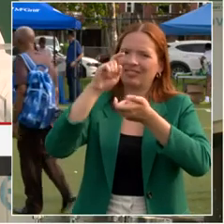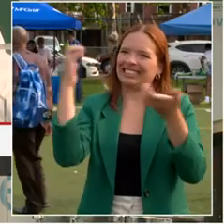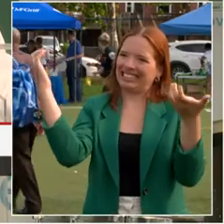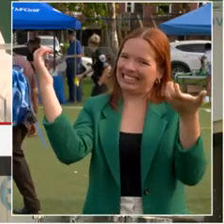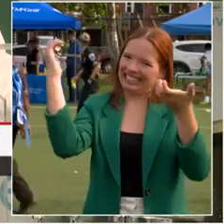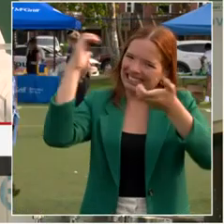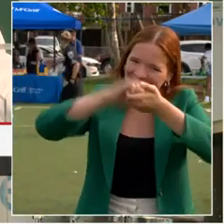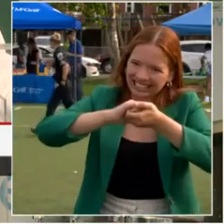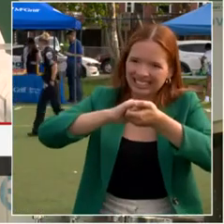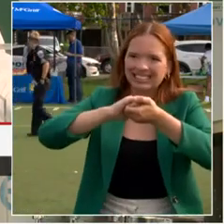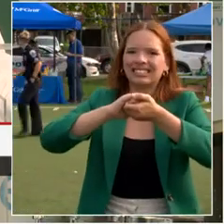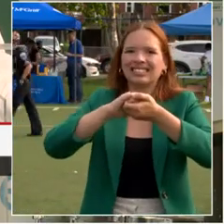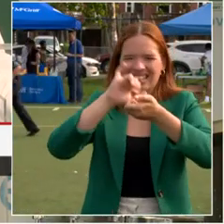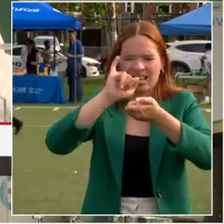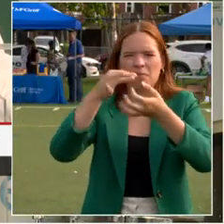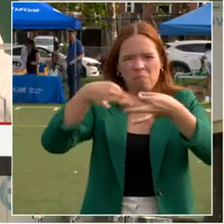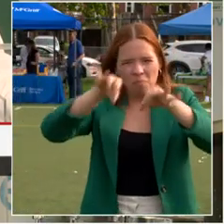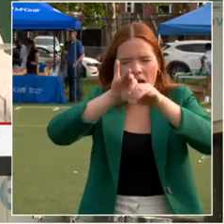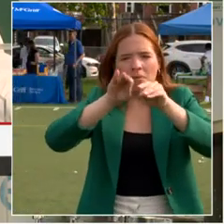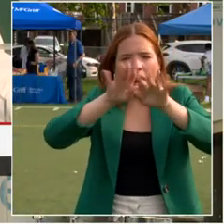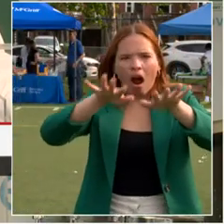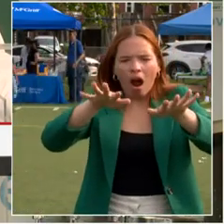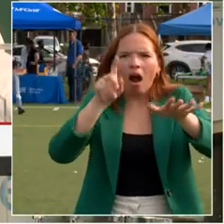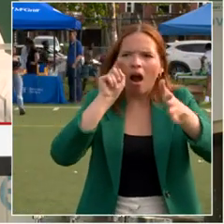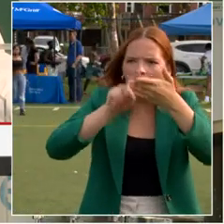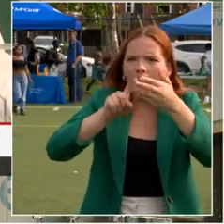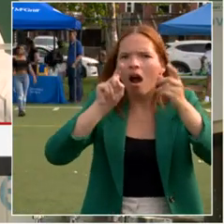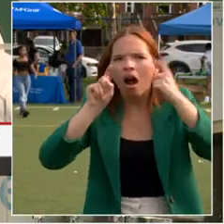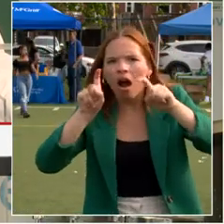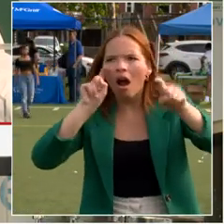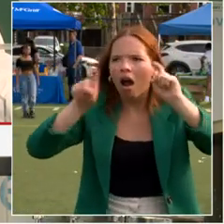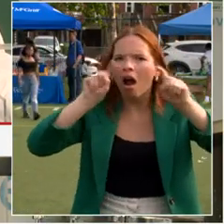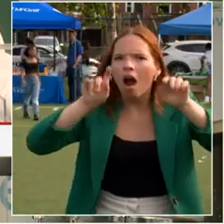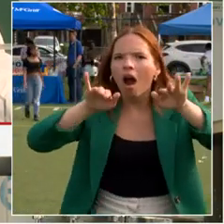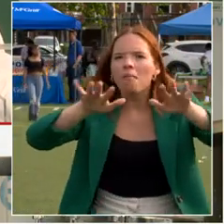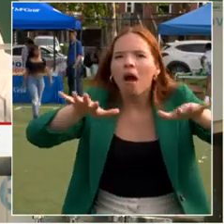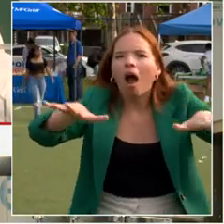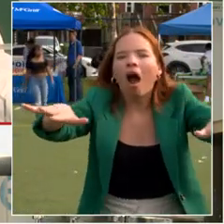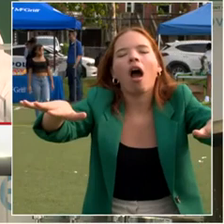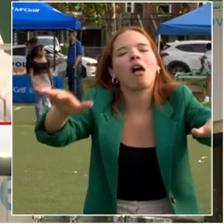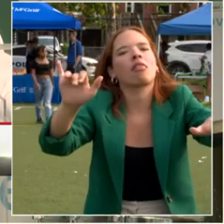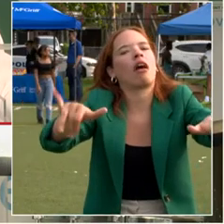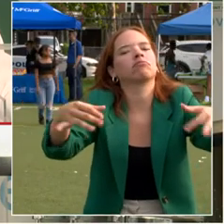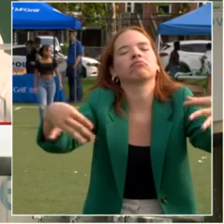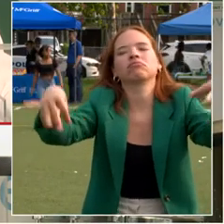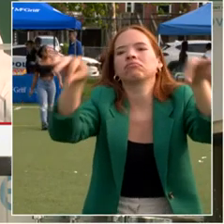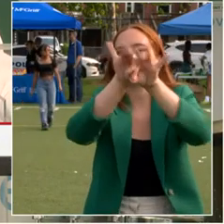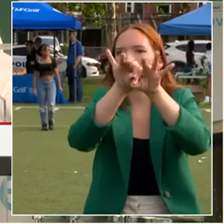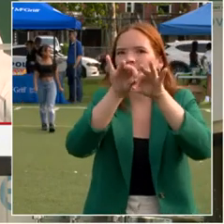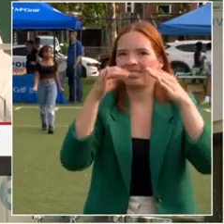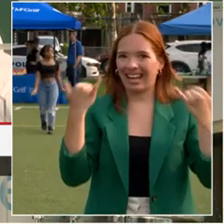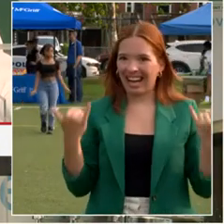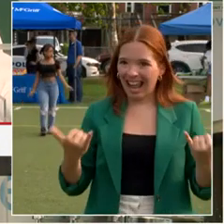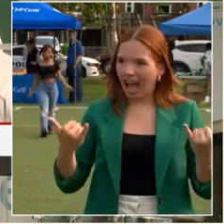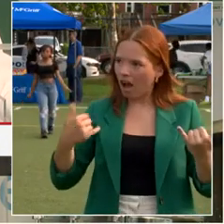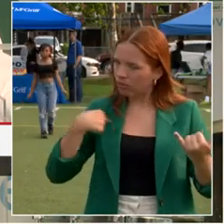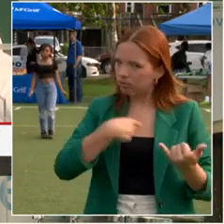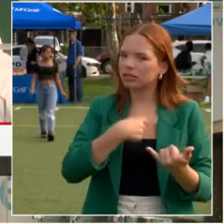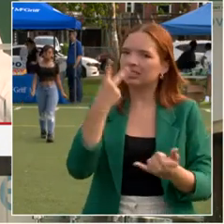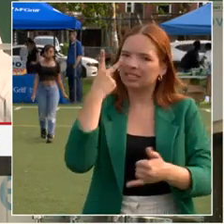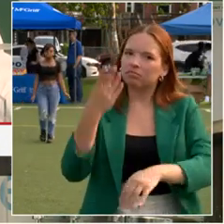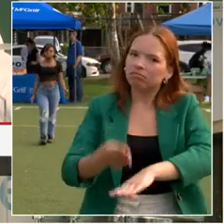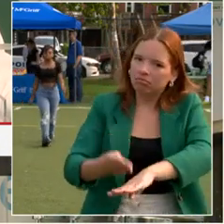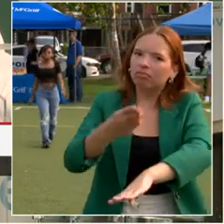since then, but I think it's important that we look back to remember how times were and how good it is now as far as us being in a